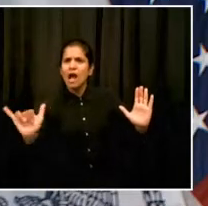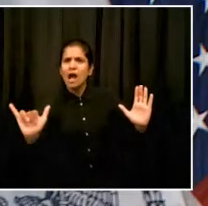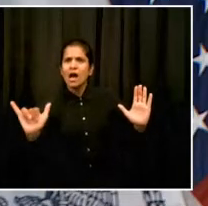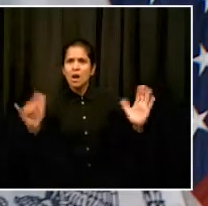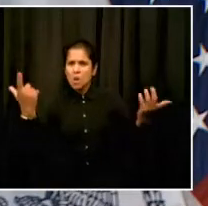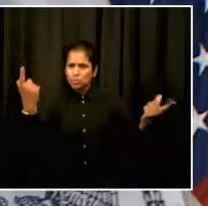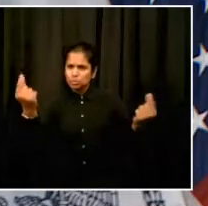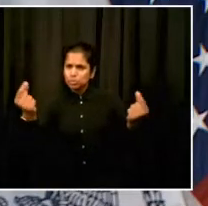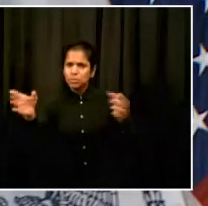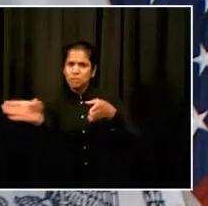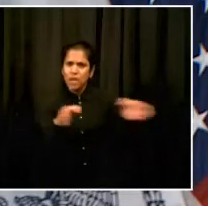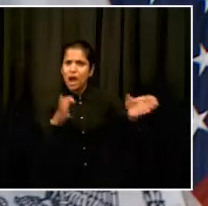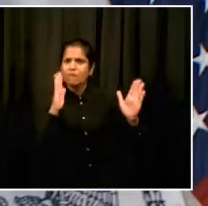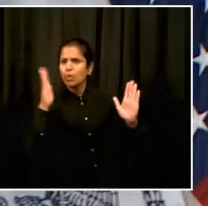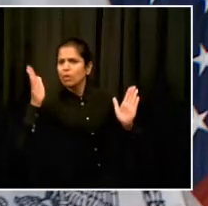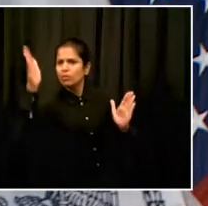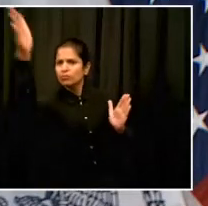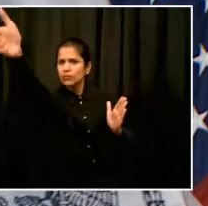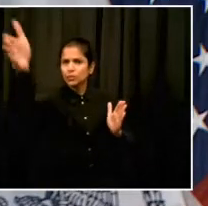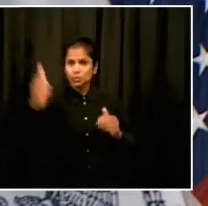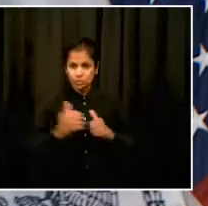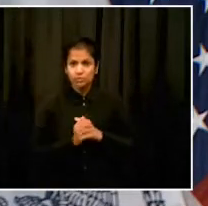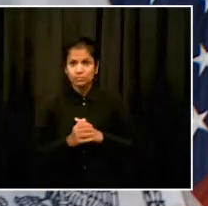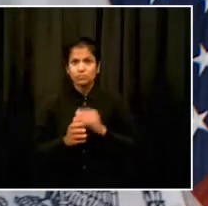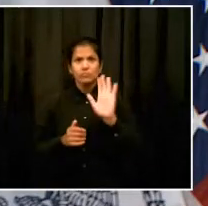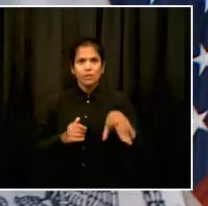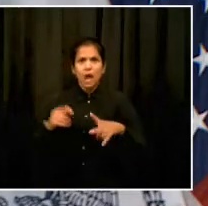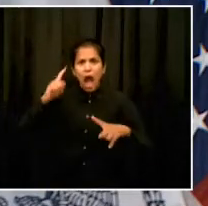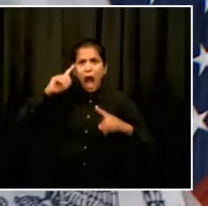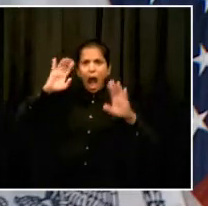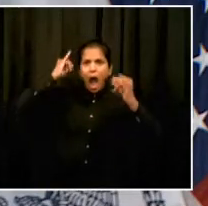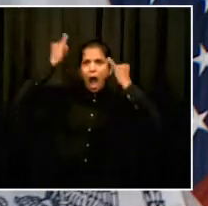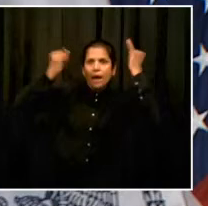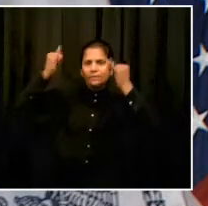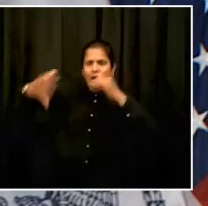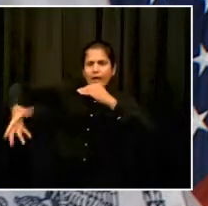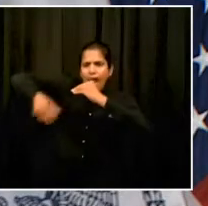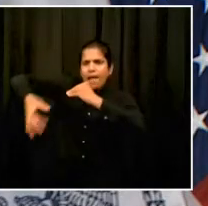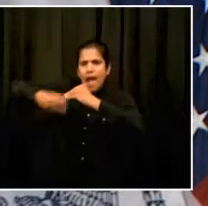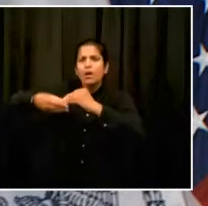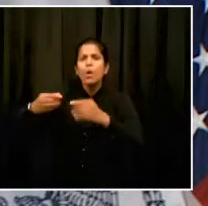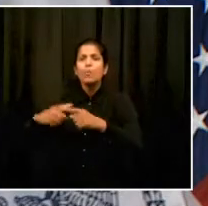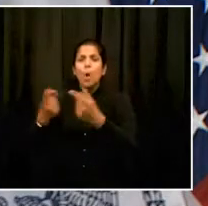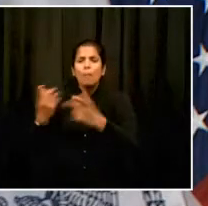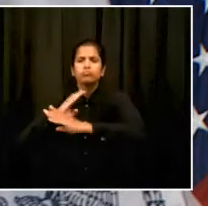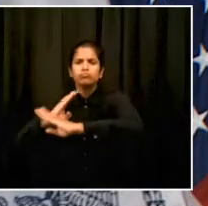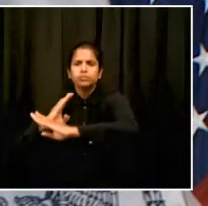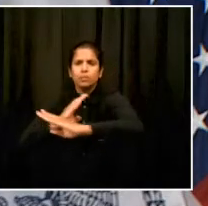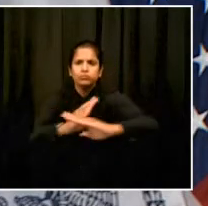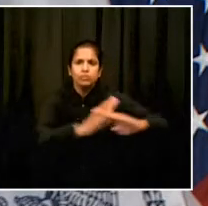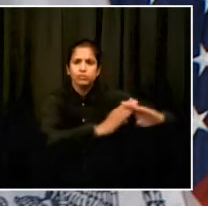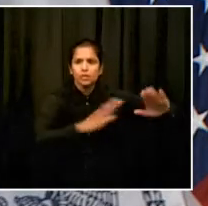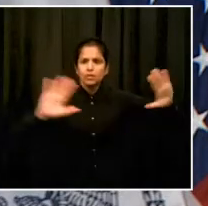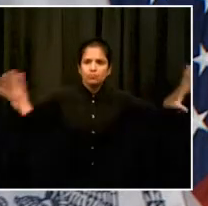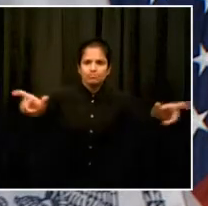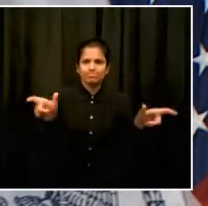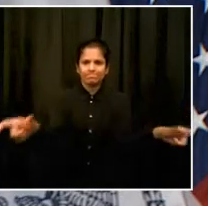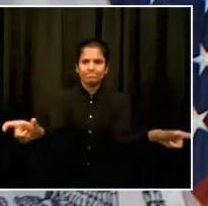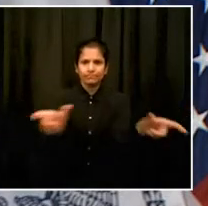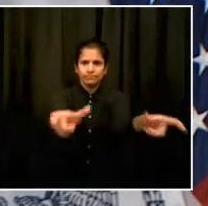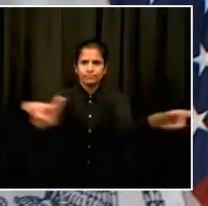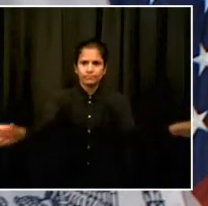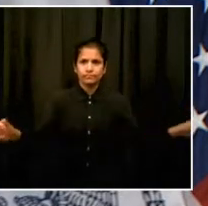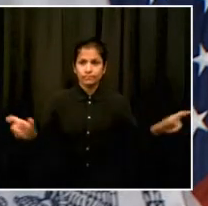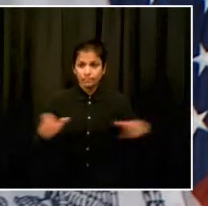to adjust to this reality and stay the great city we are. Here to talk to you about a number of the measures that are already in place and